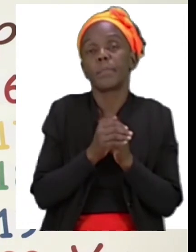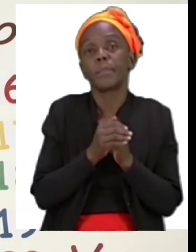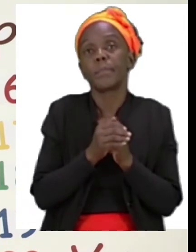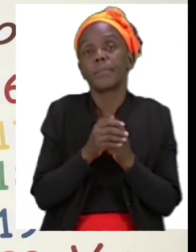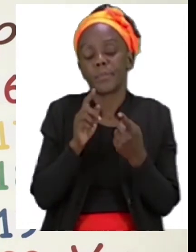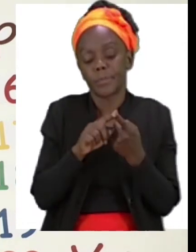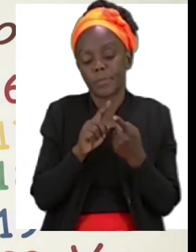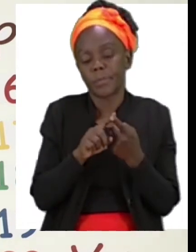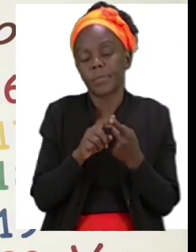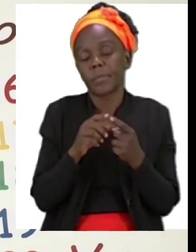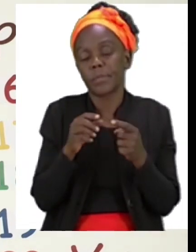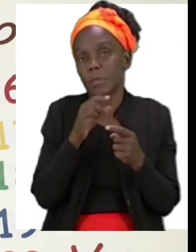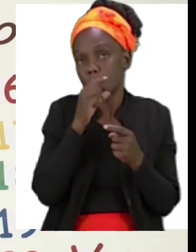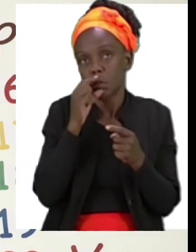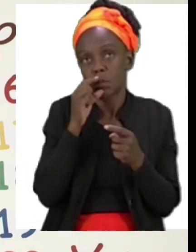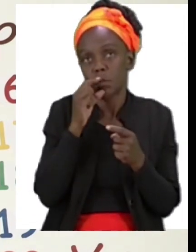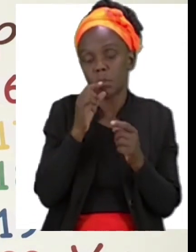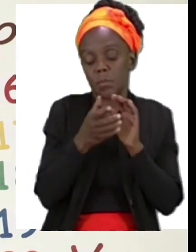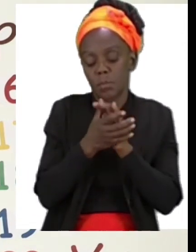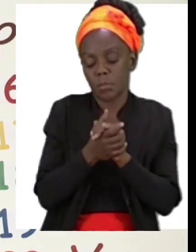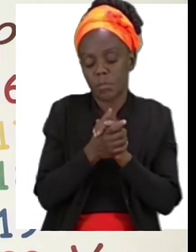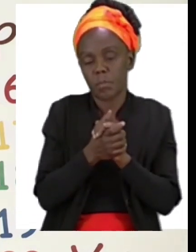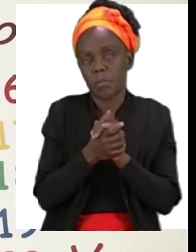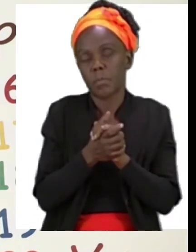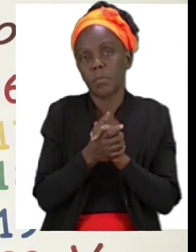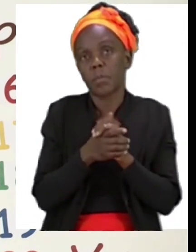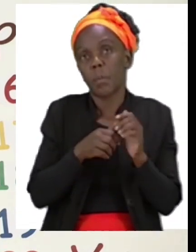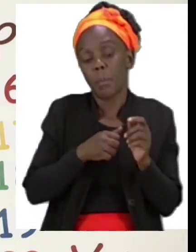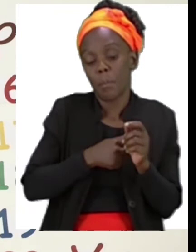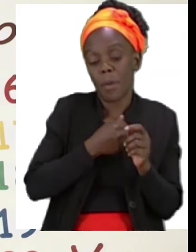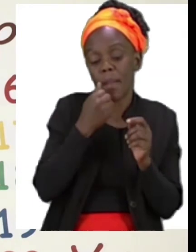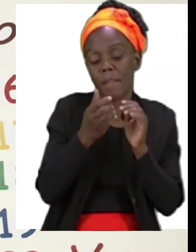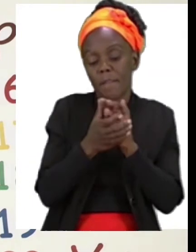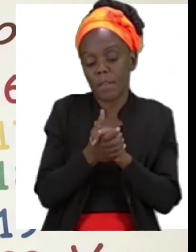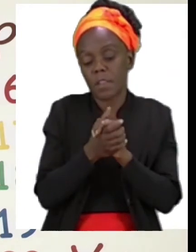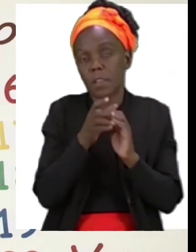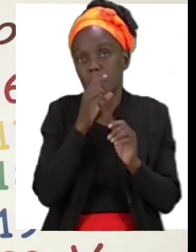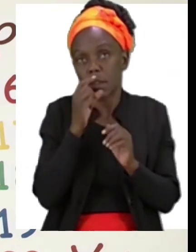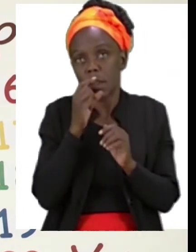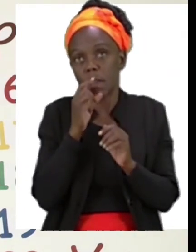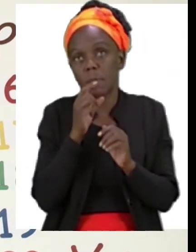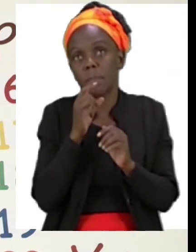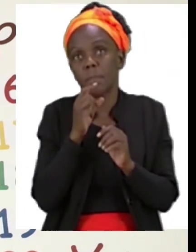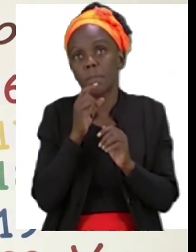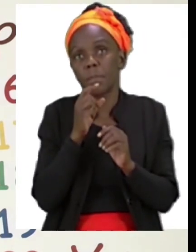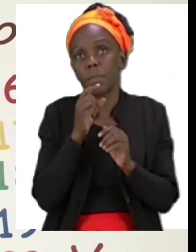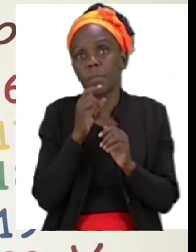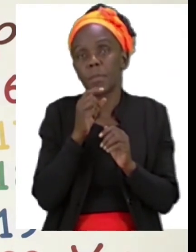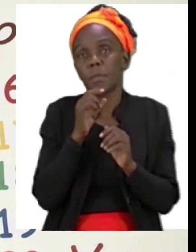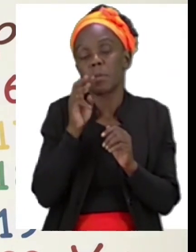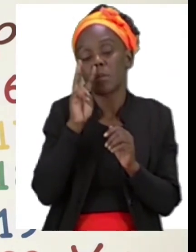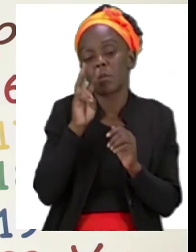the name. I have said my friend's name is Wendy. So you are going to write